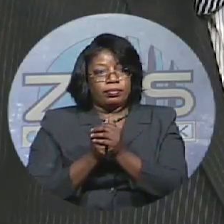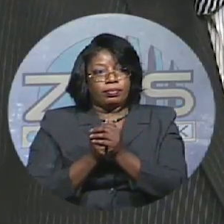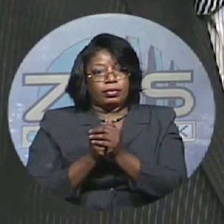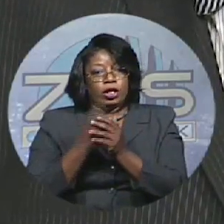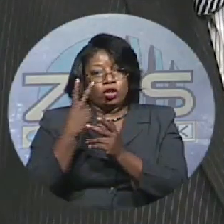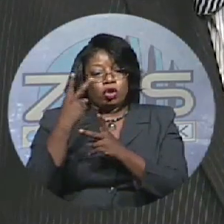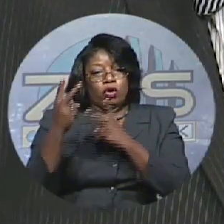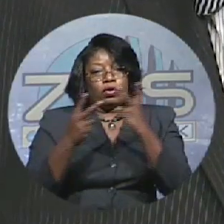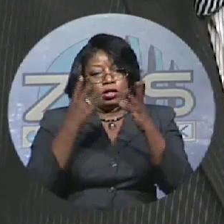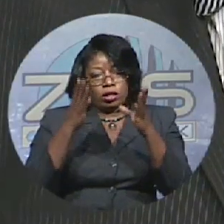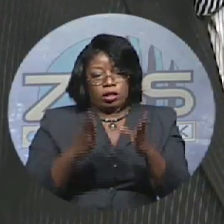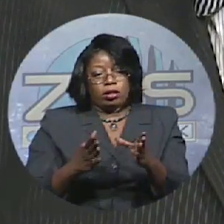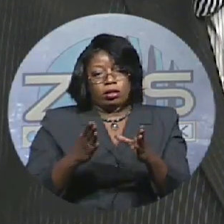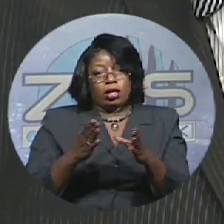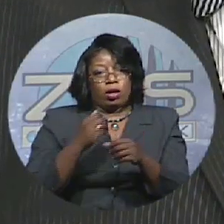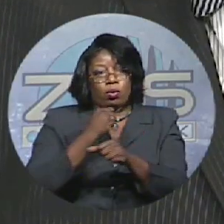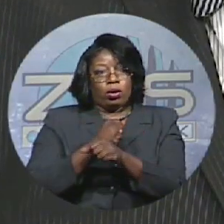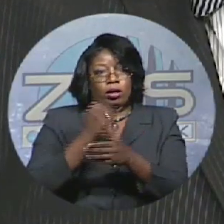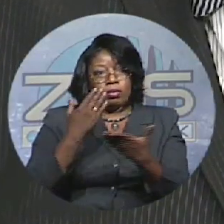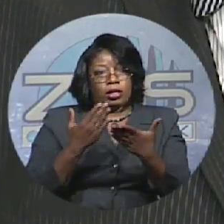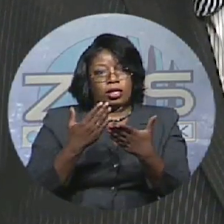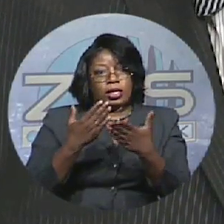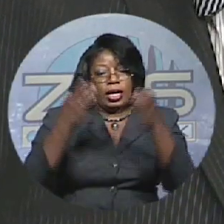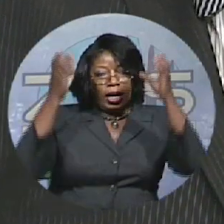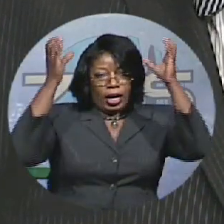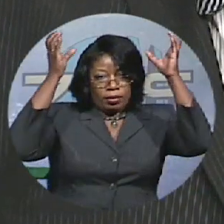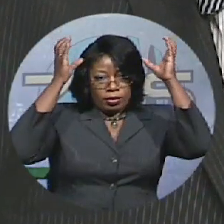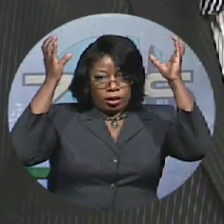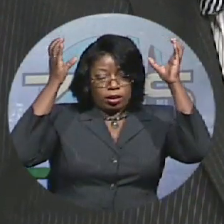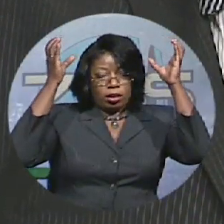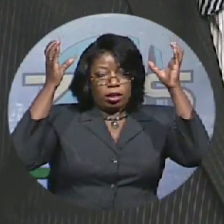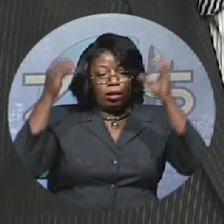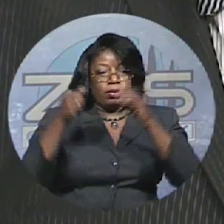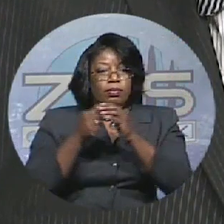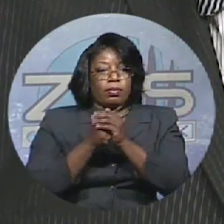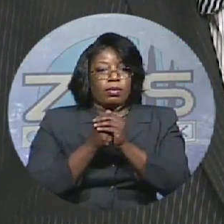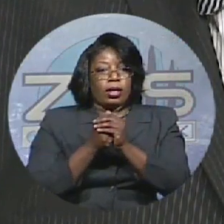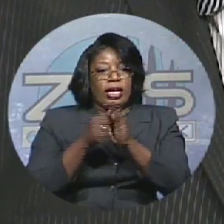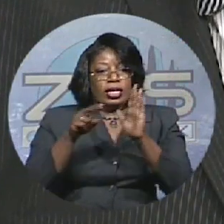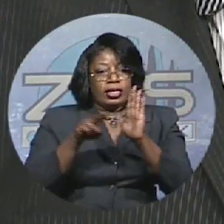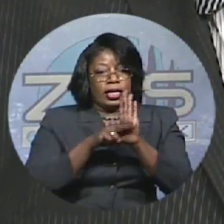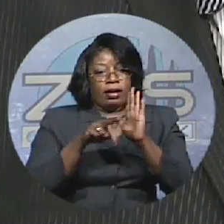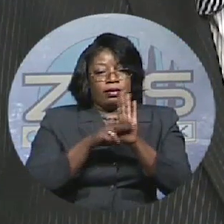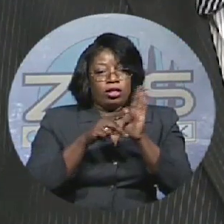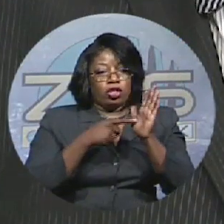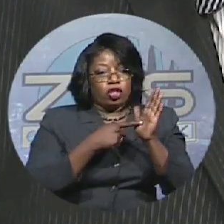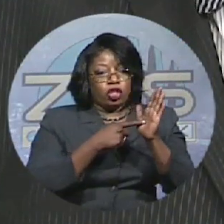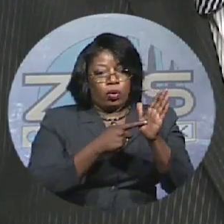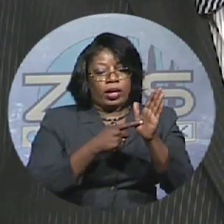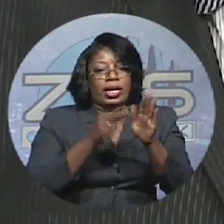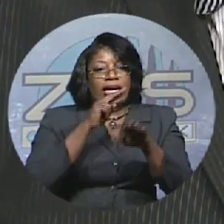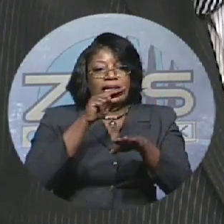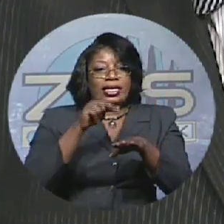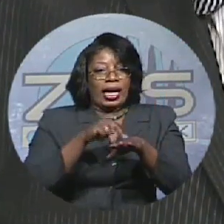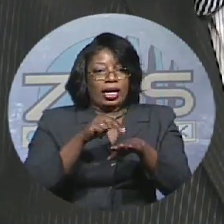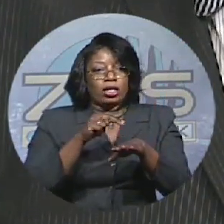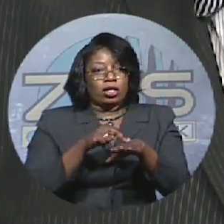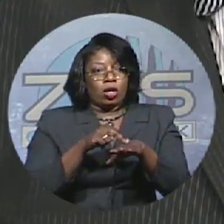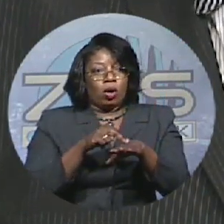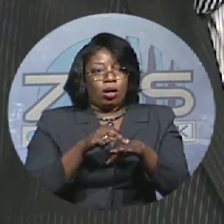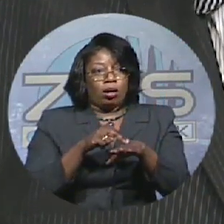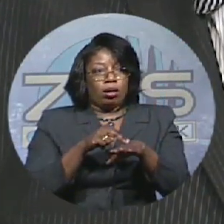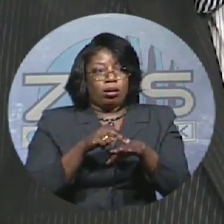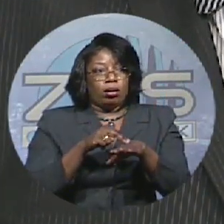Two visitors believed to be employees of Disney Cruise Line made a video negatively depicting downtown Nassau. While Disney officials have condemned